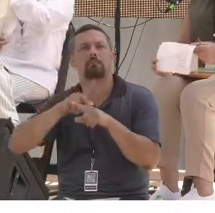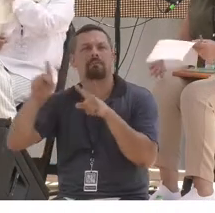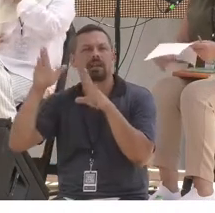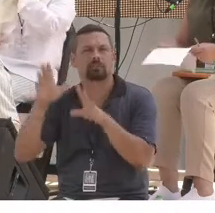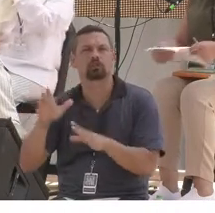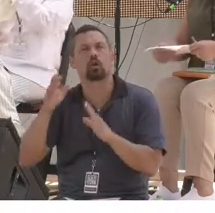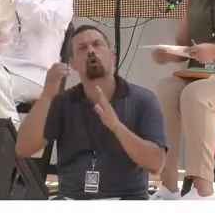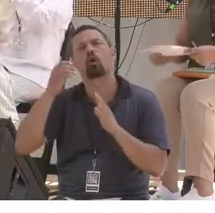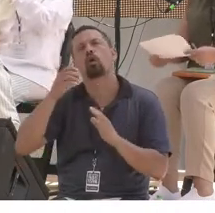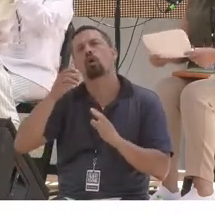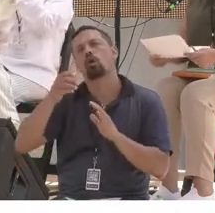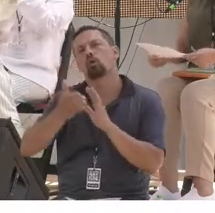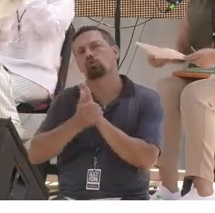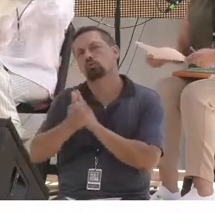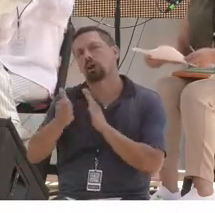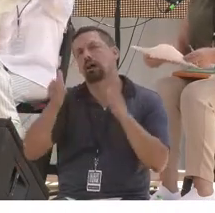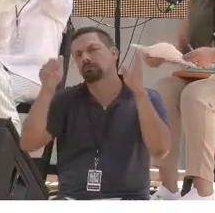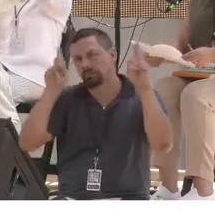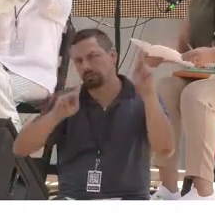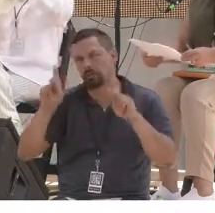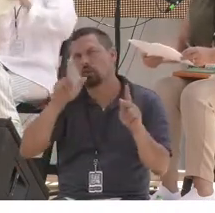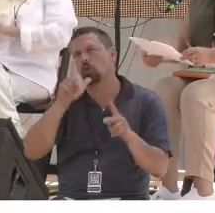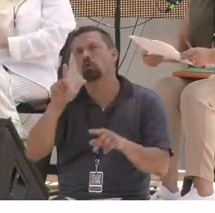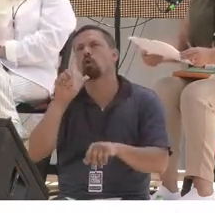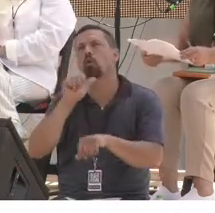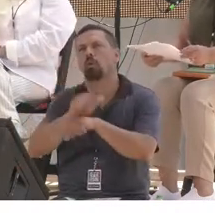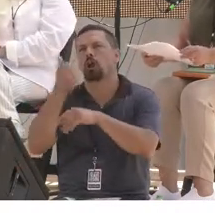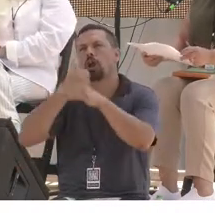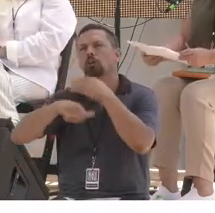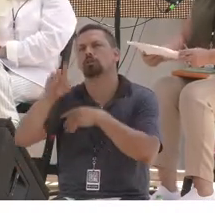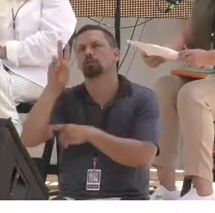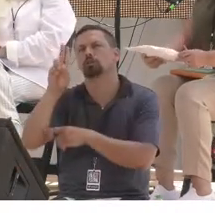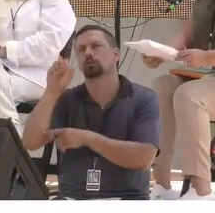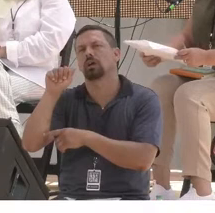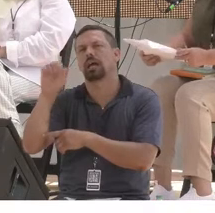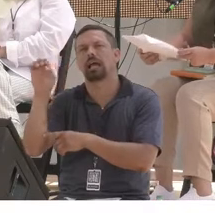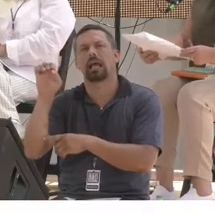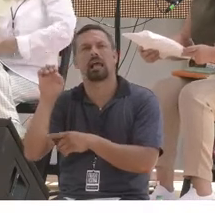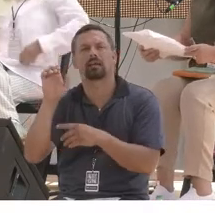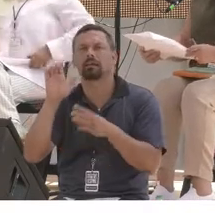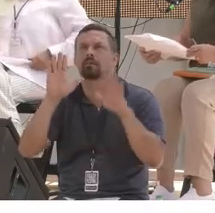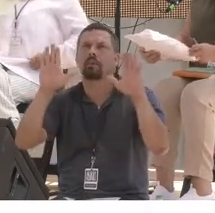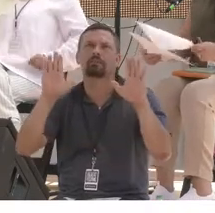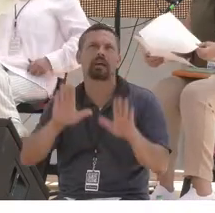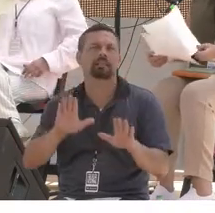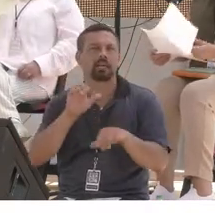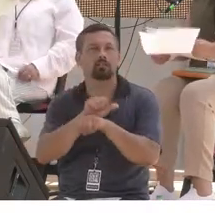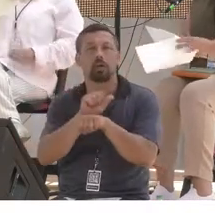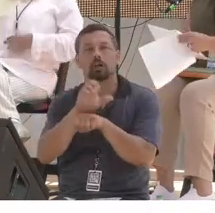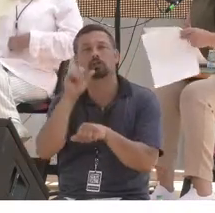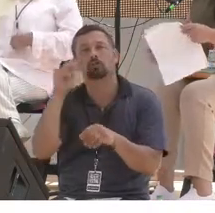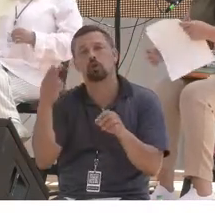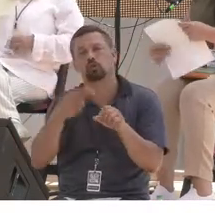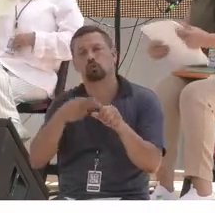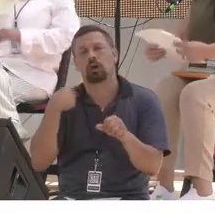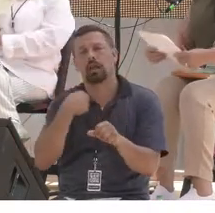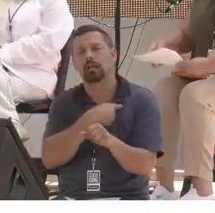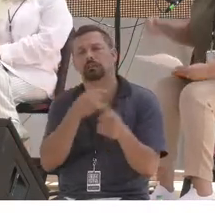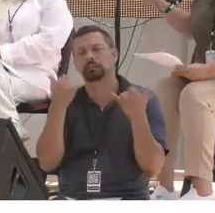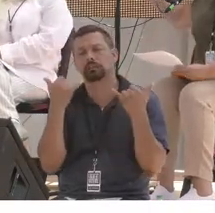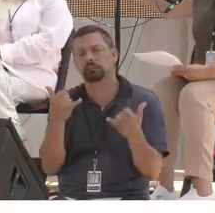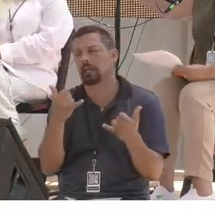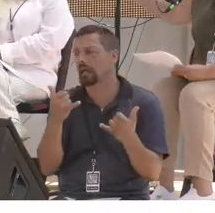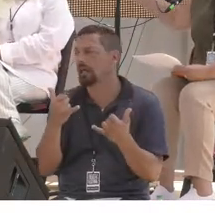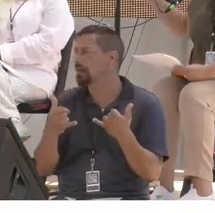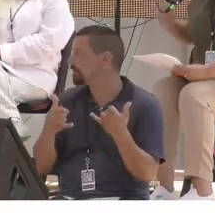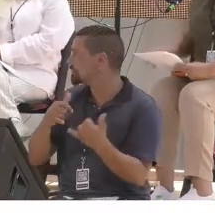are working in the United Arab Emirates on fantastic work, I have to say. So joining us today is, on